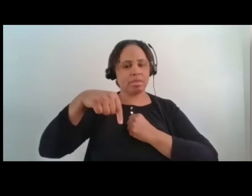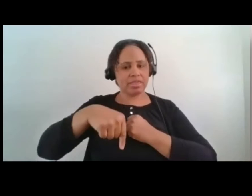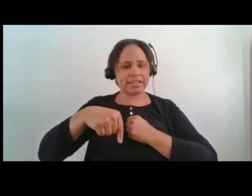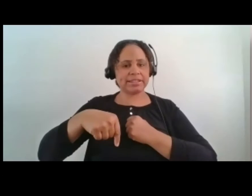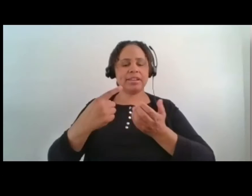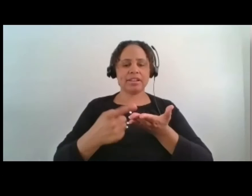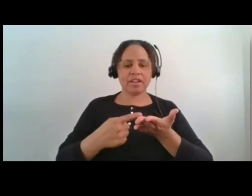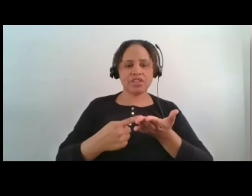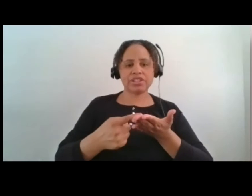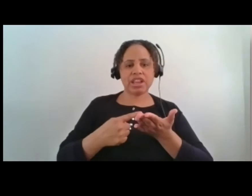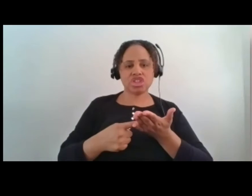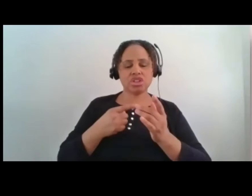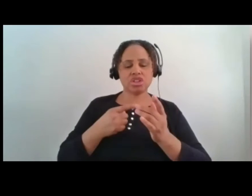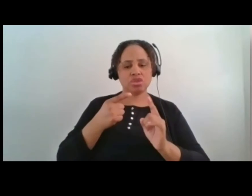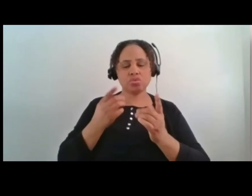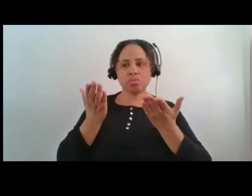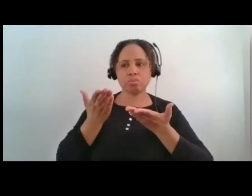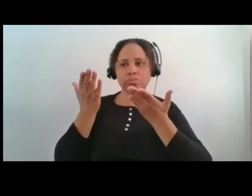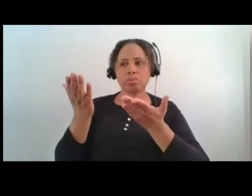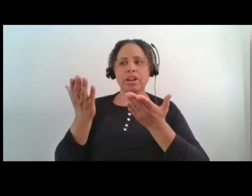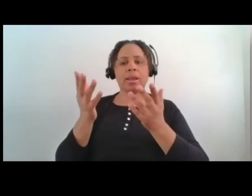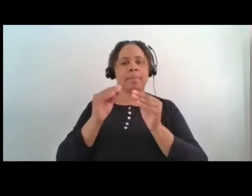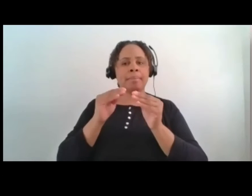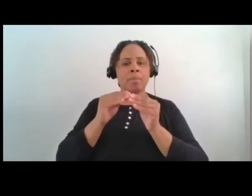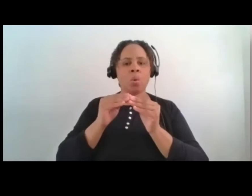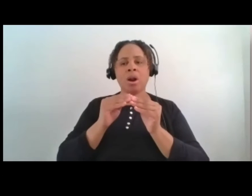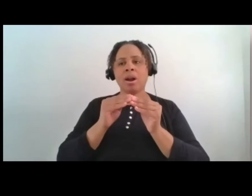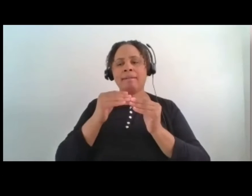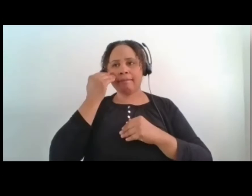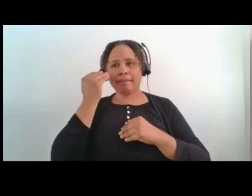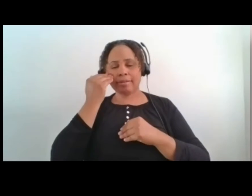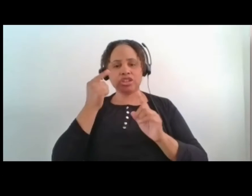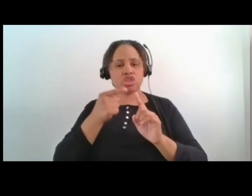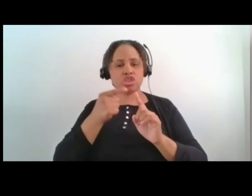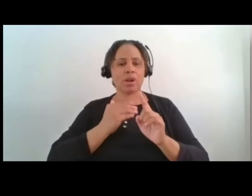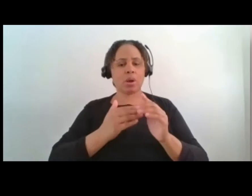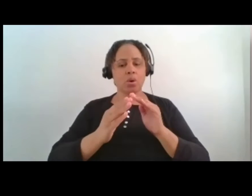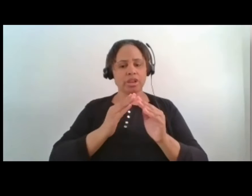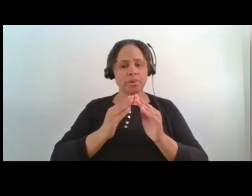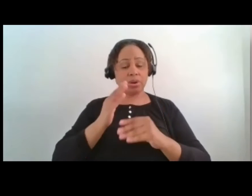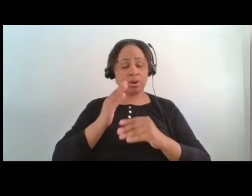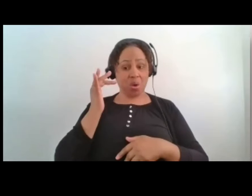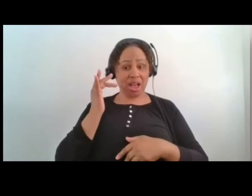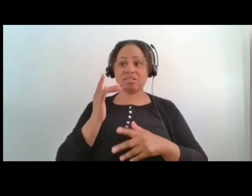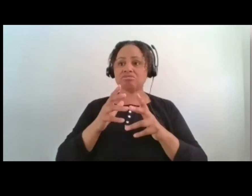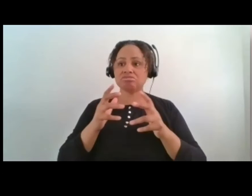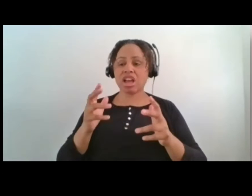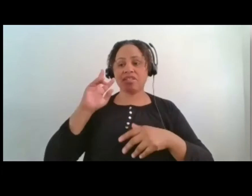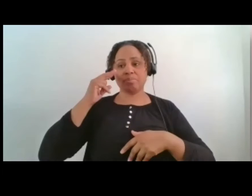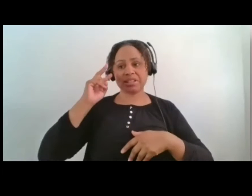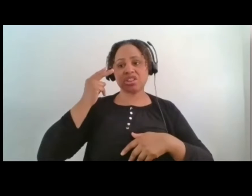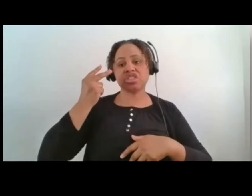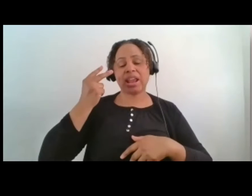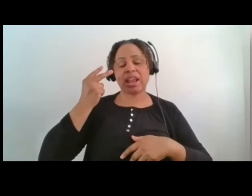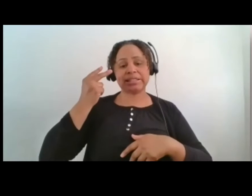more insight and knowledge to our communities, as there are many misconceptions and misunderstandings around this topic in